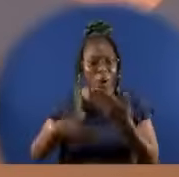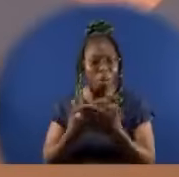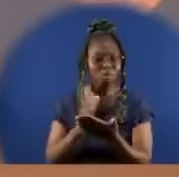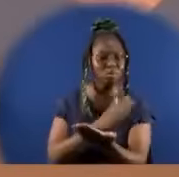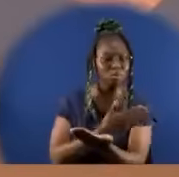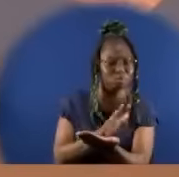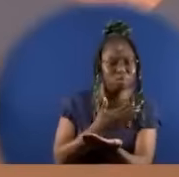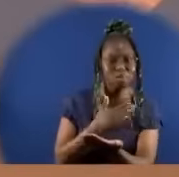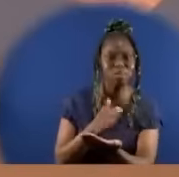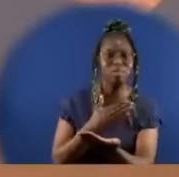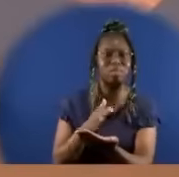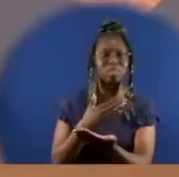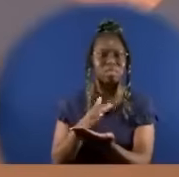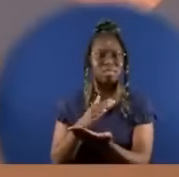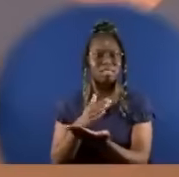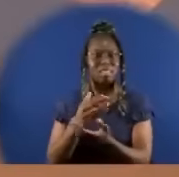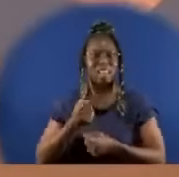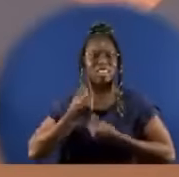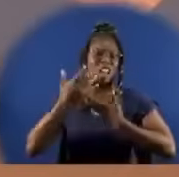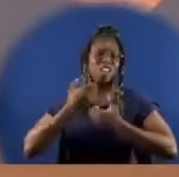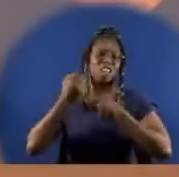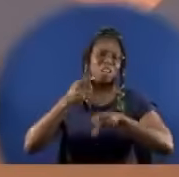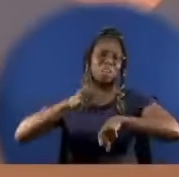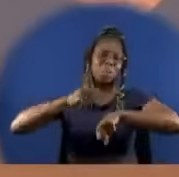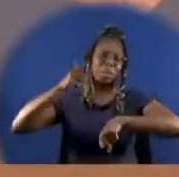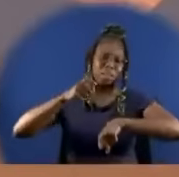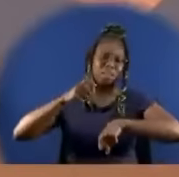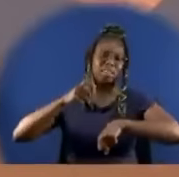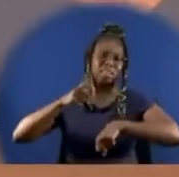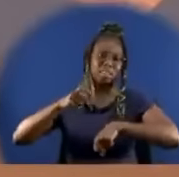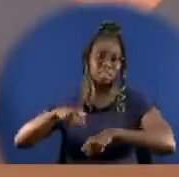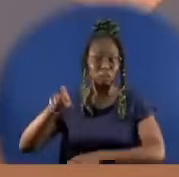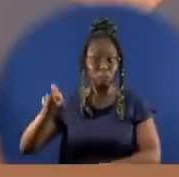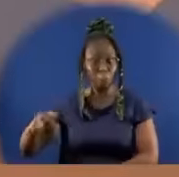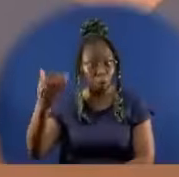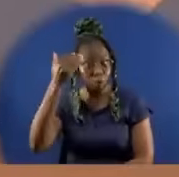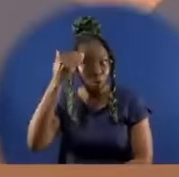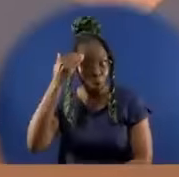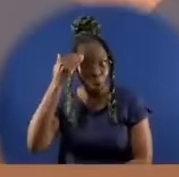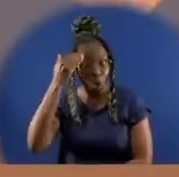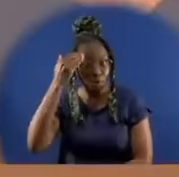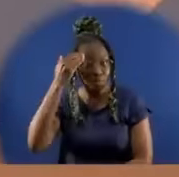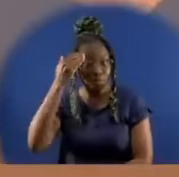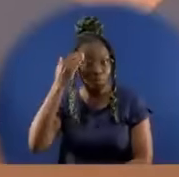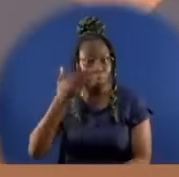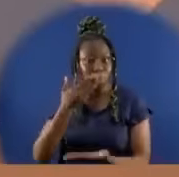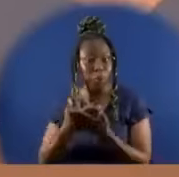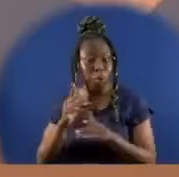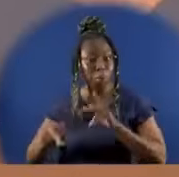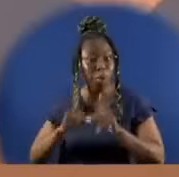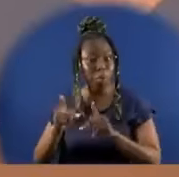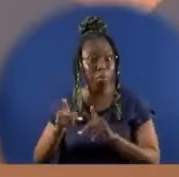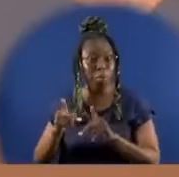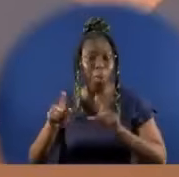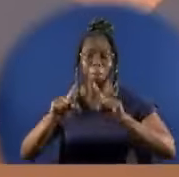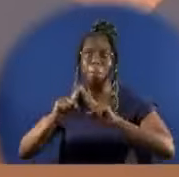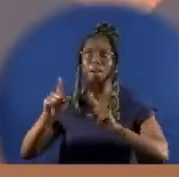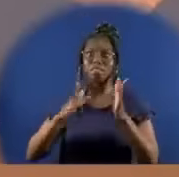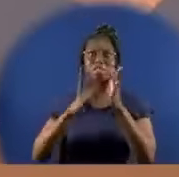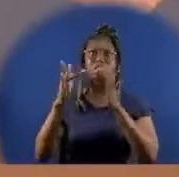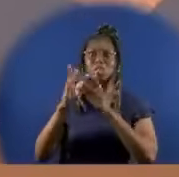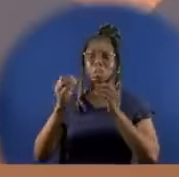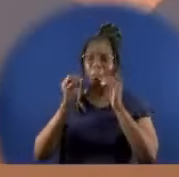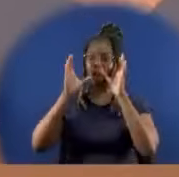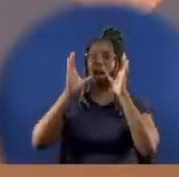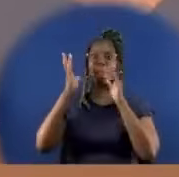ones who shout at just the right time. They're the ones who are supposed to have it all together. And Jesus is amazed at their lack of faith. But when he